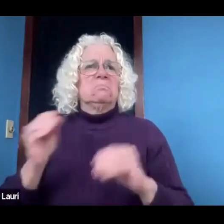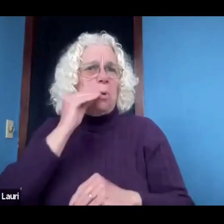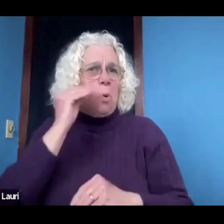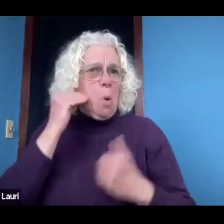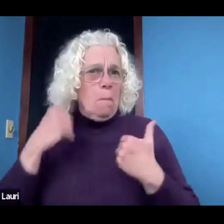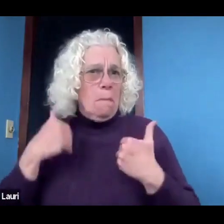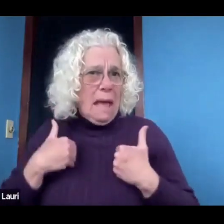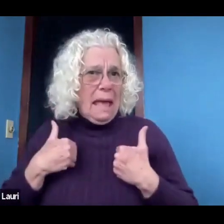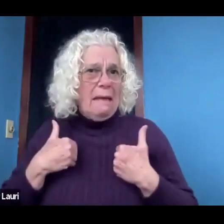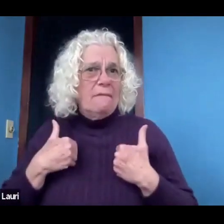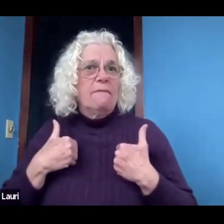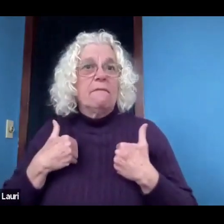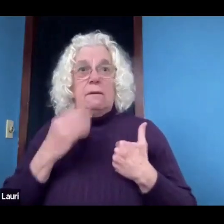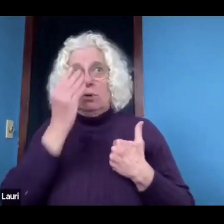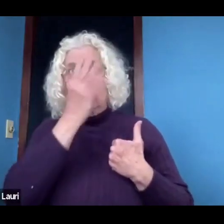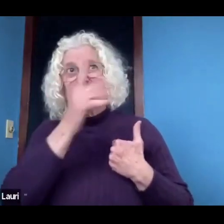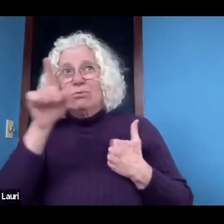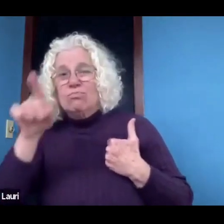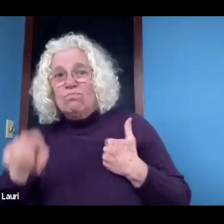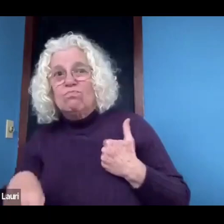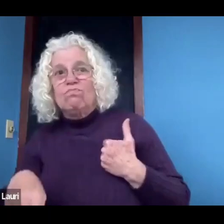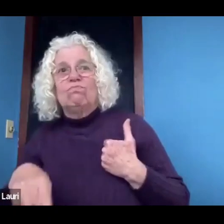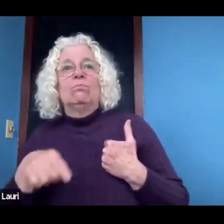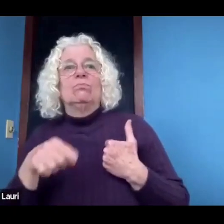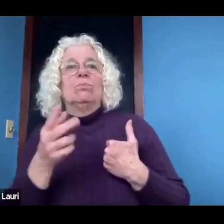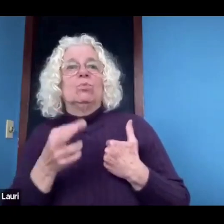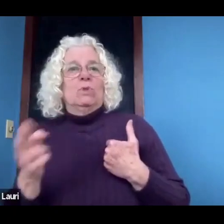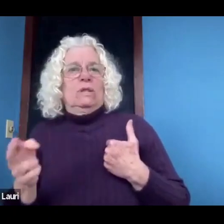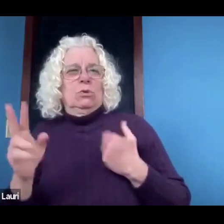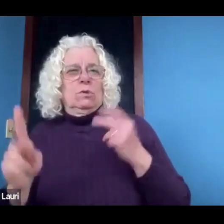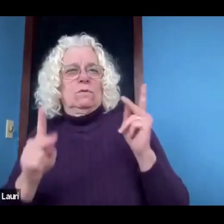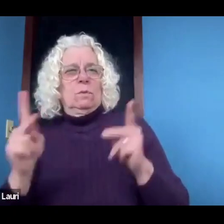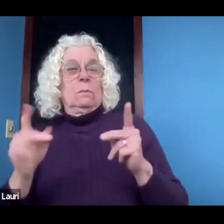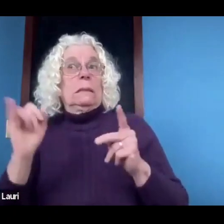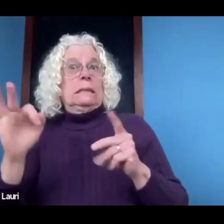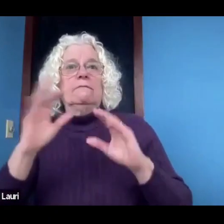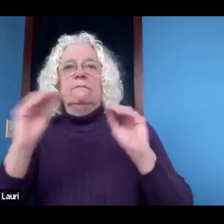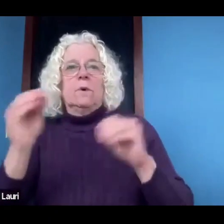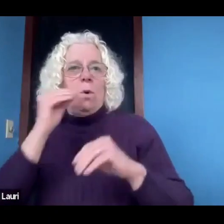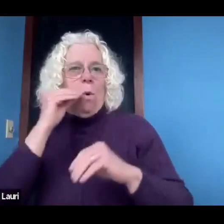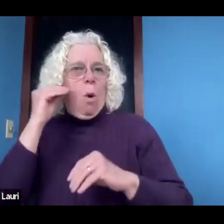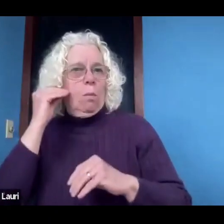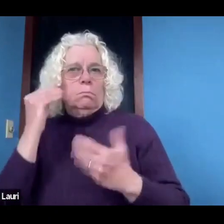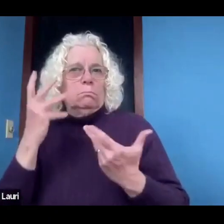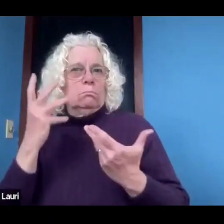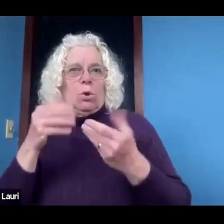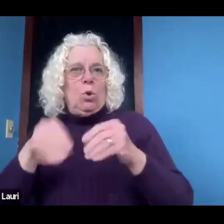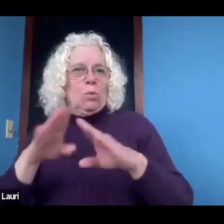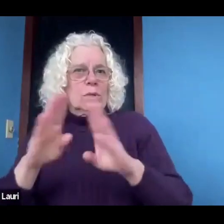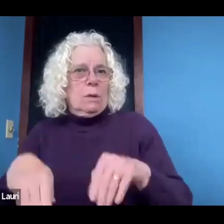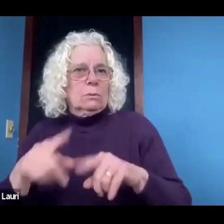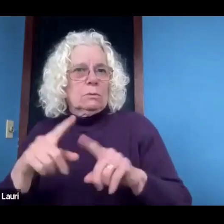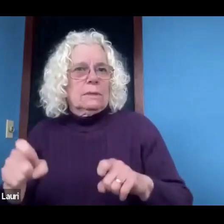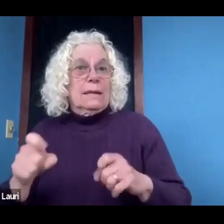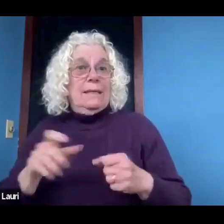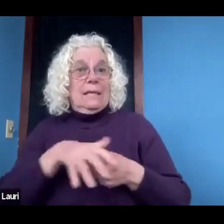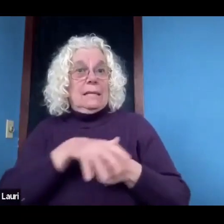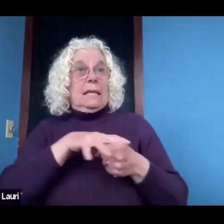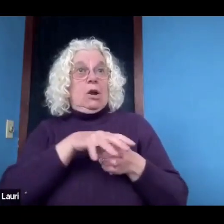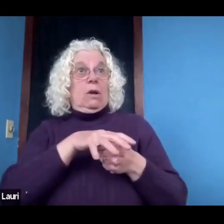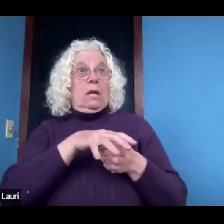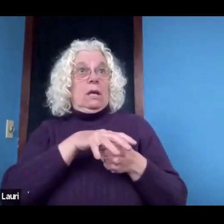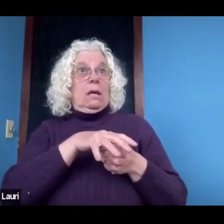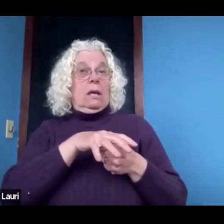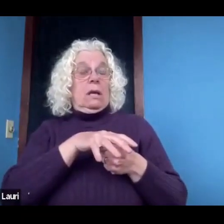sure that folks are aware of what different resources are out there for individuals who might be in that situation. In our region, older adults who